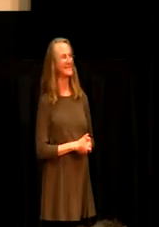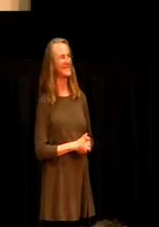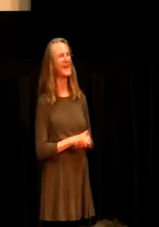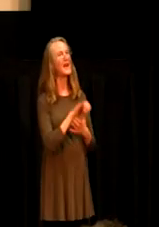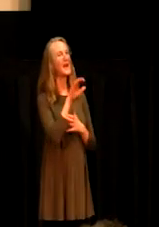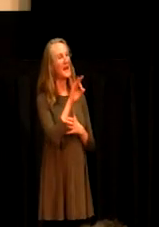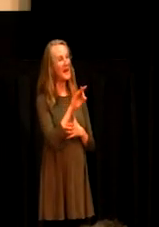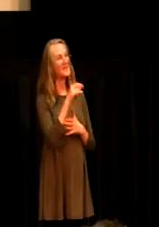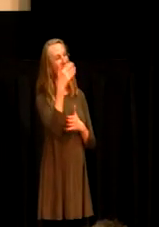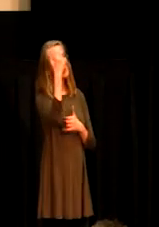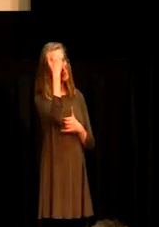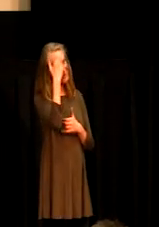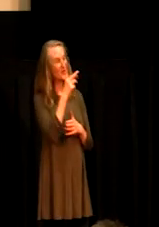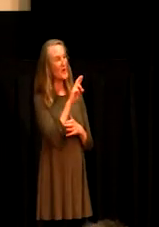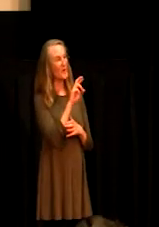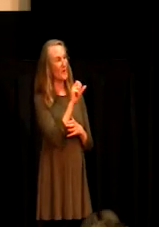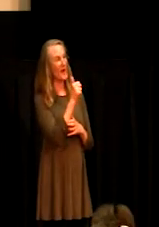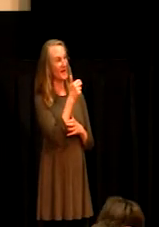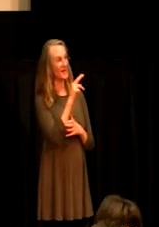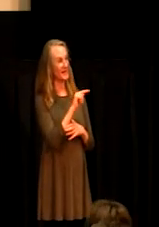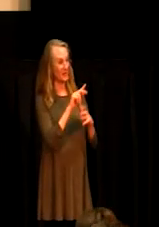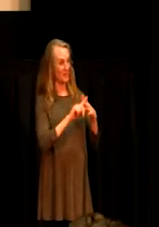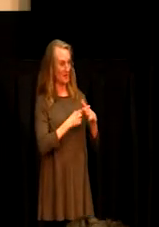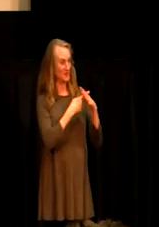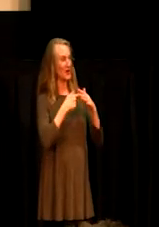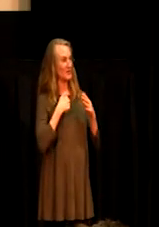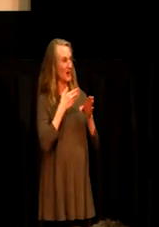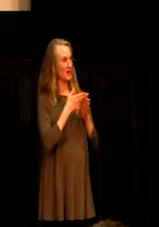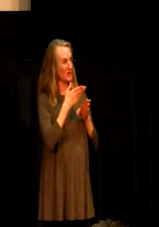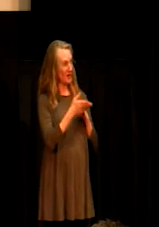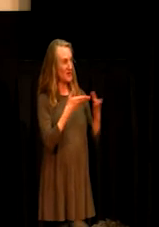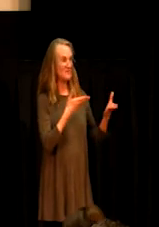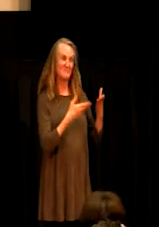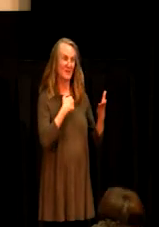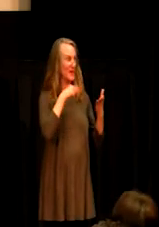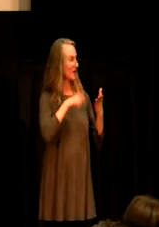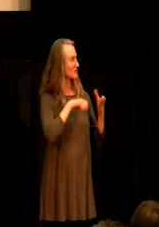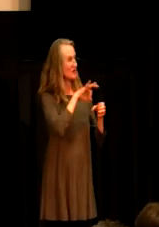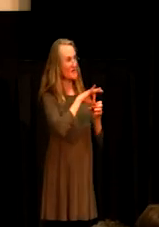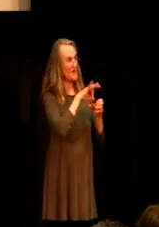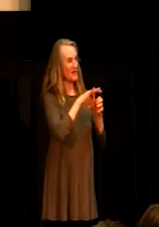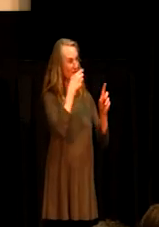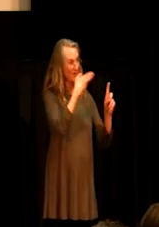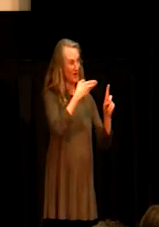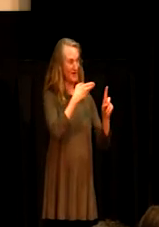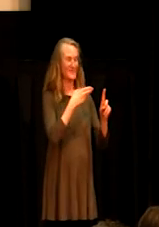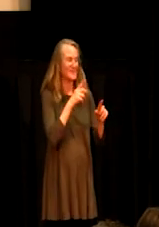If I'd known Reagan was going to jumpstart my career, I maybe should have.